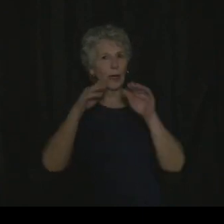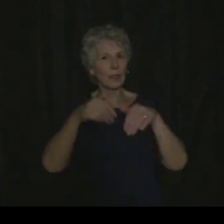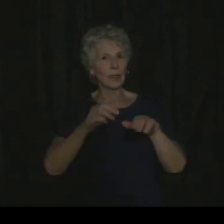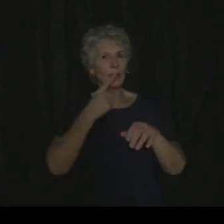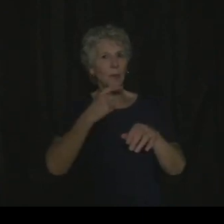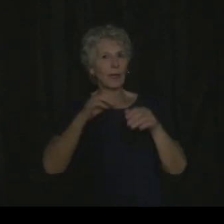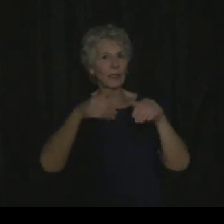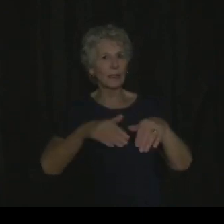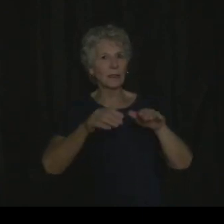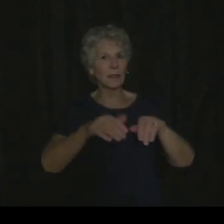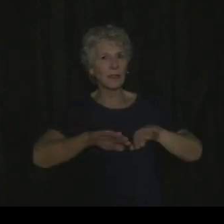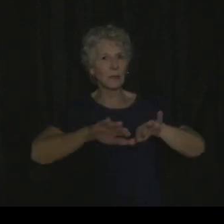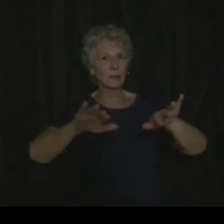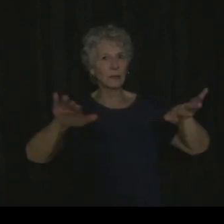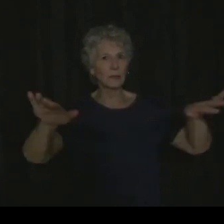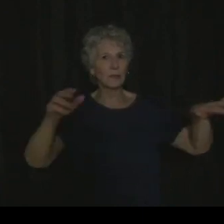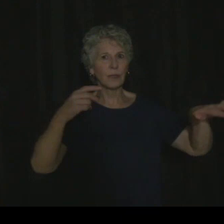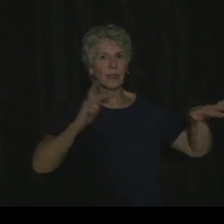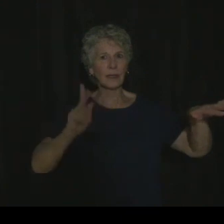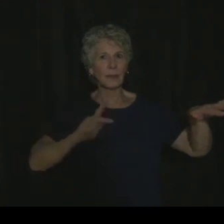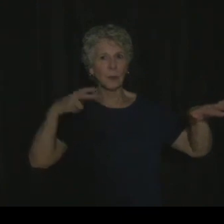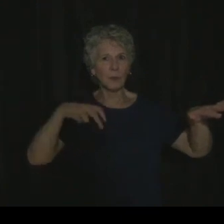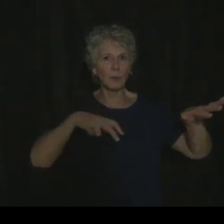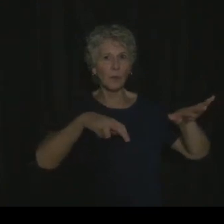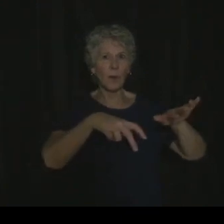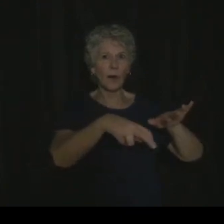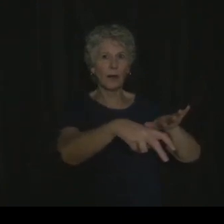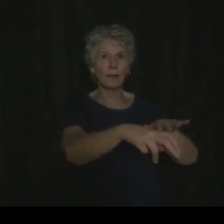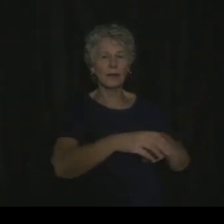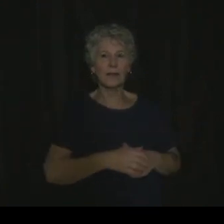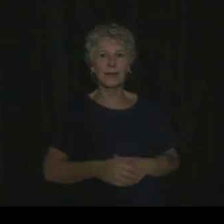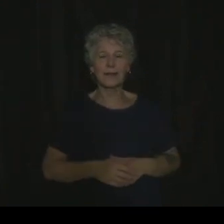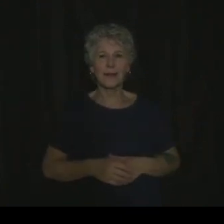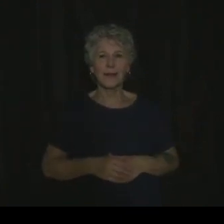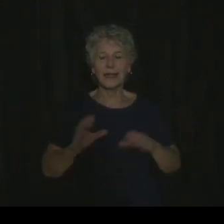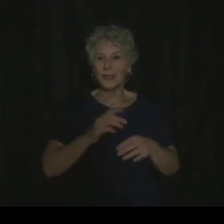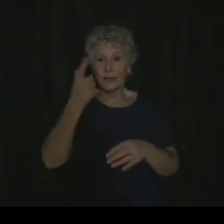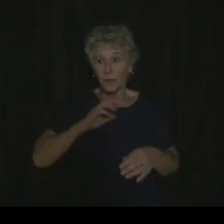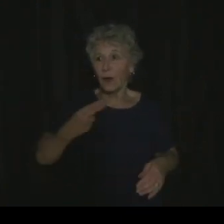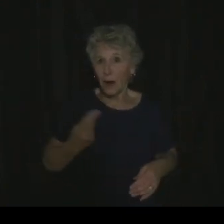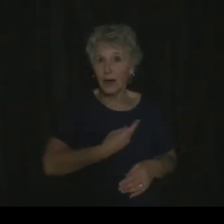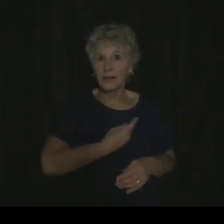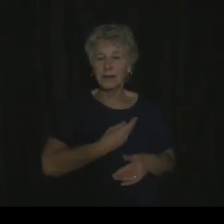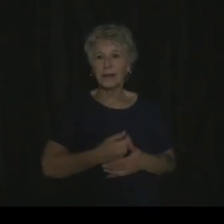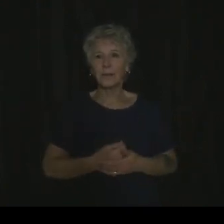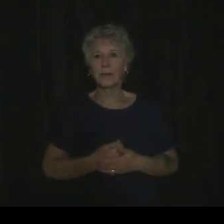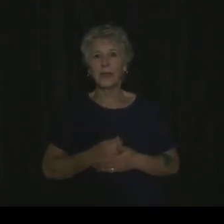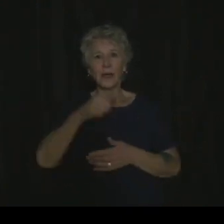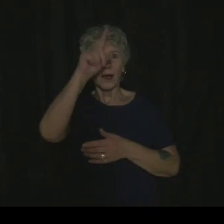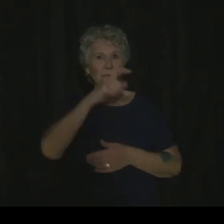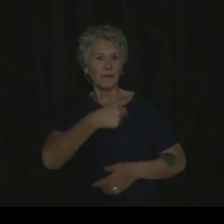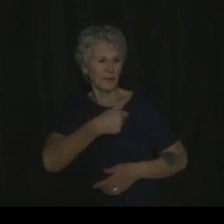Egypt. God's reputation preceded him. He does all this for our sake. The Pharaoh's